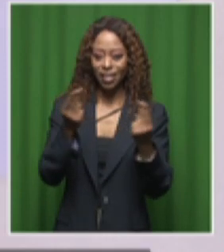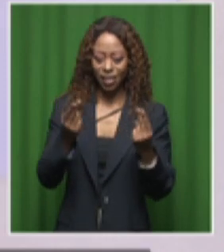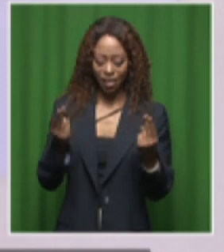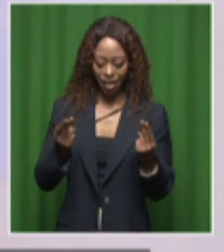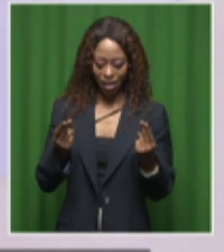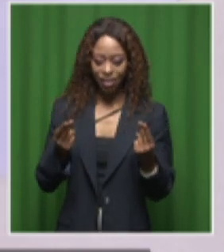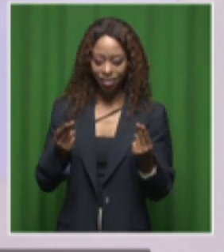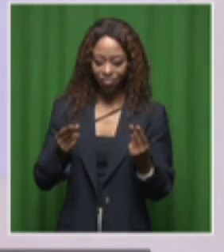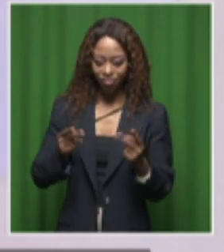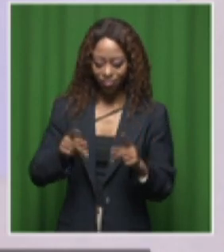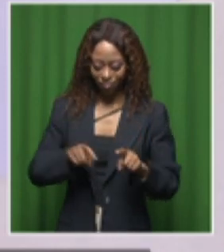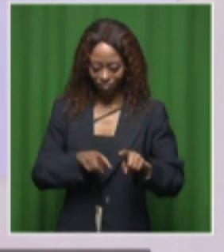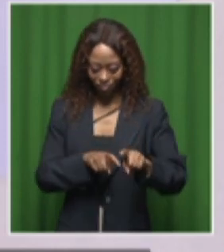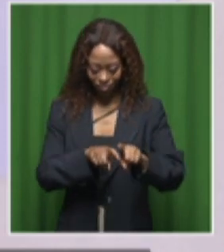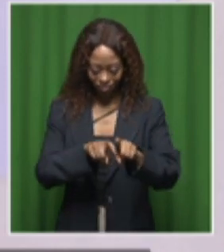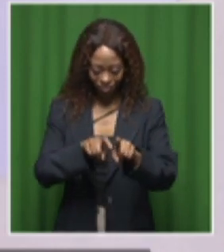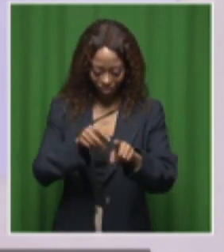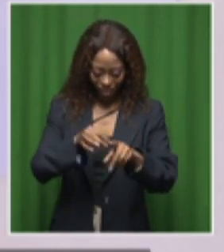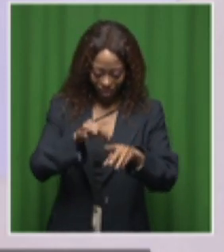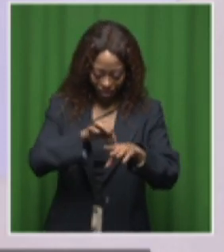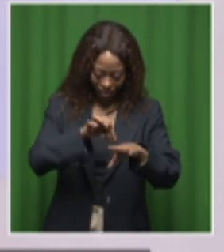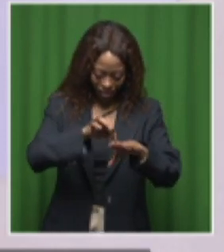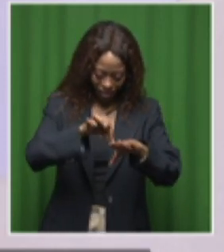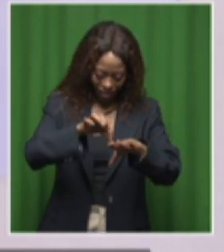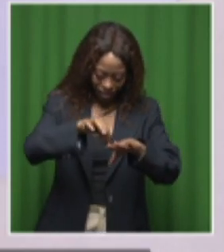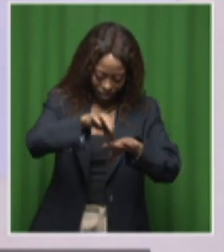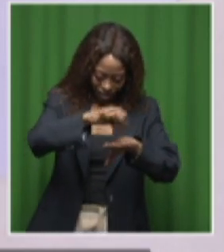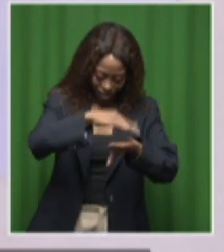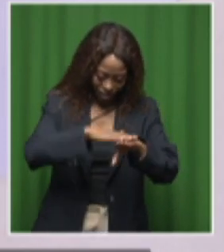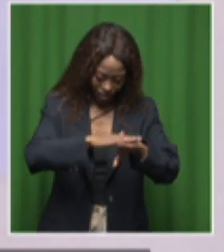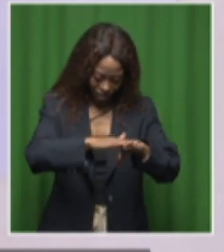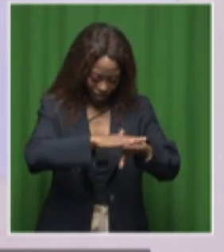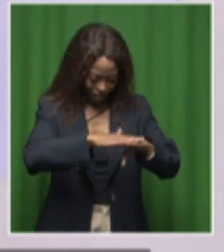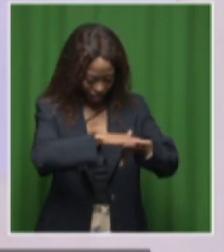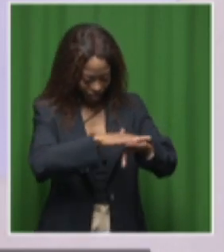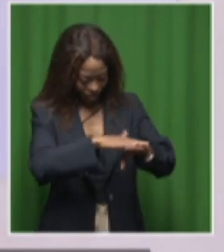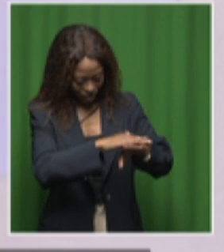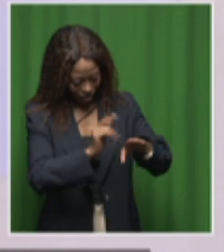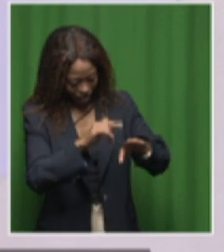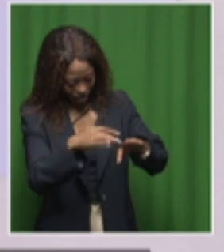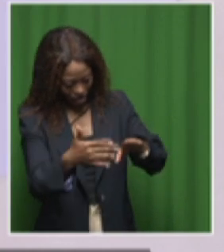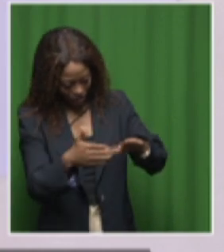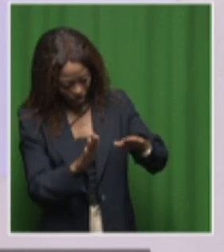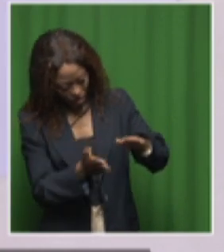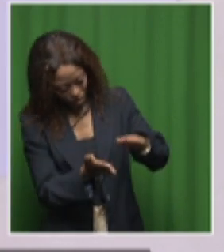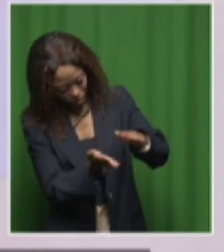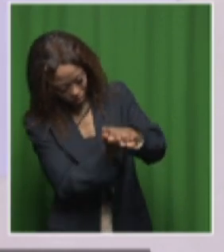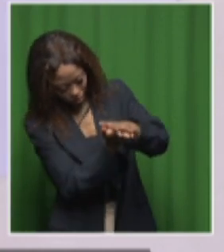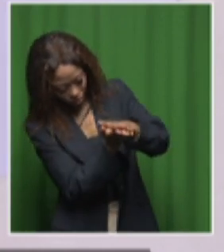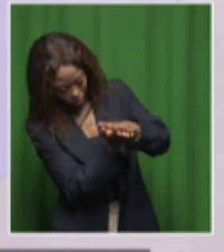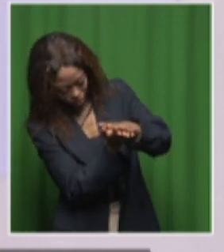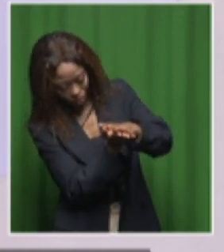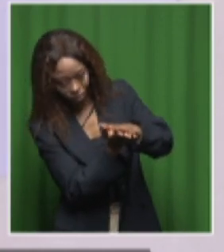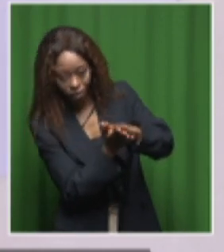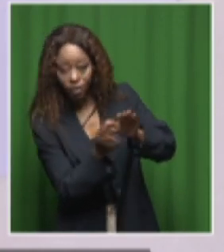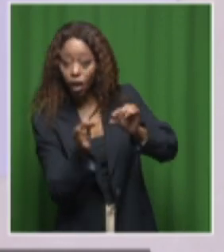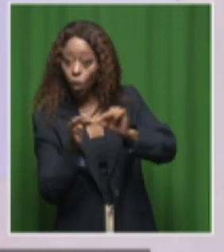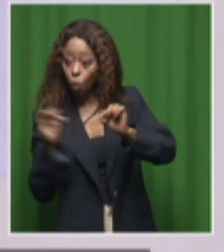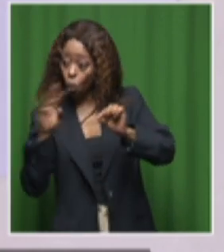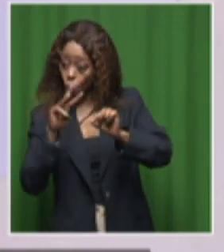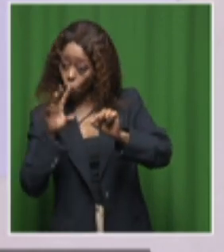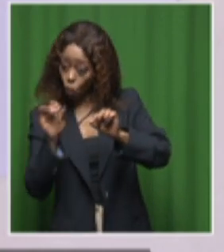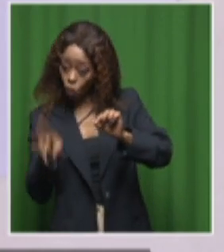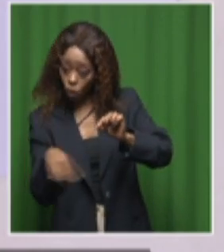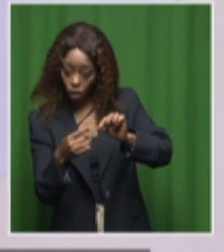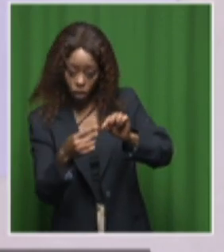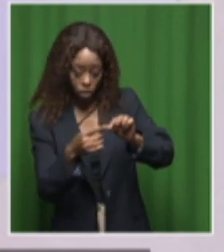the fabric. After that, you then tuft into the fabric, you feed wool into the fabric,